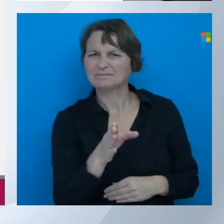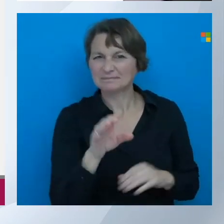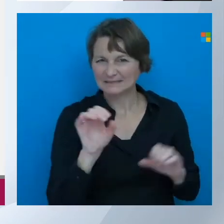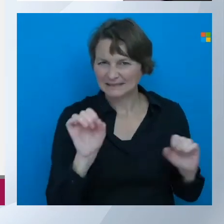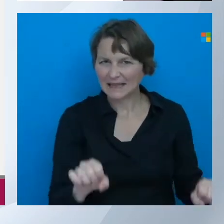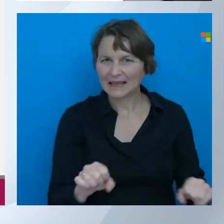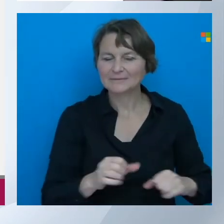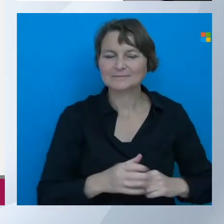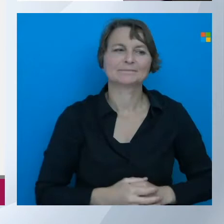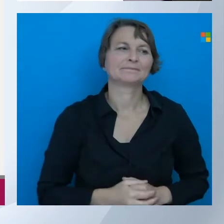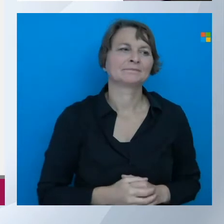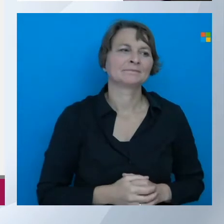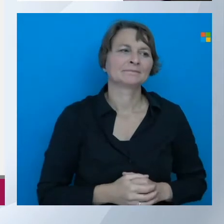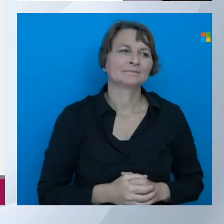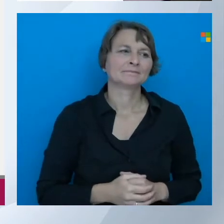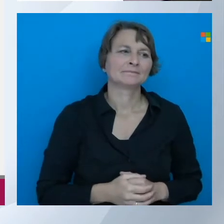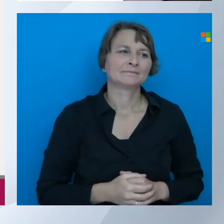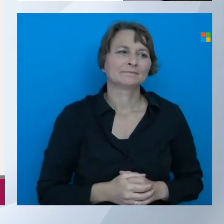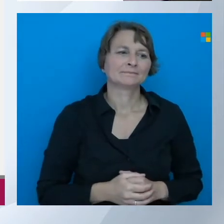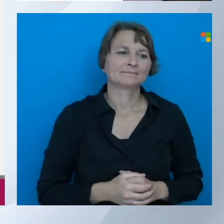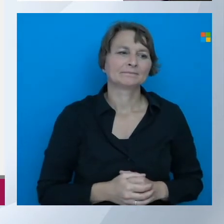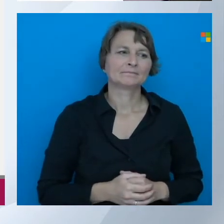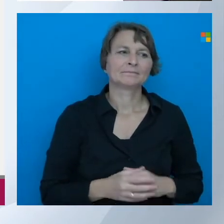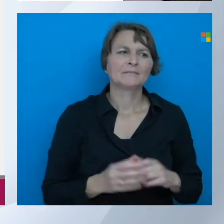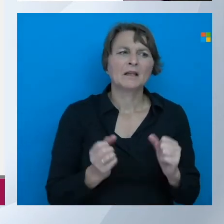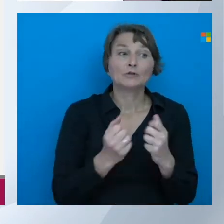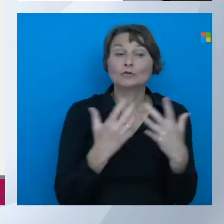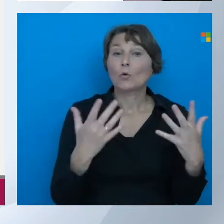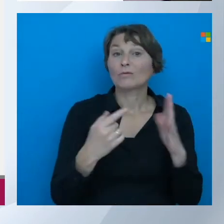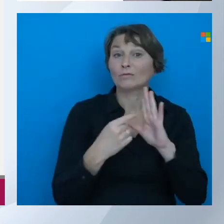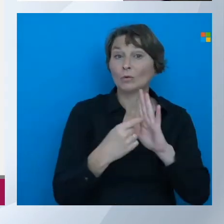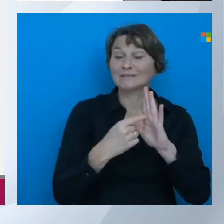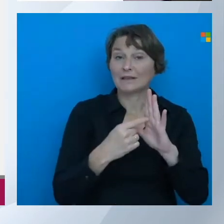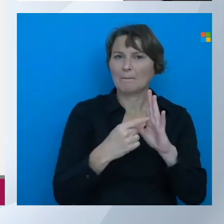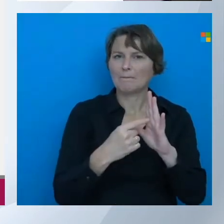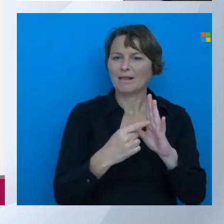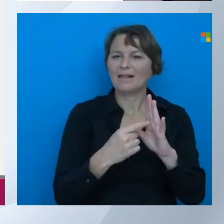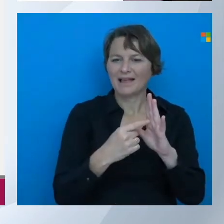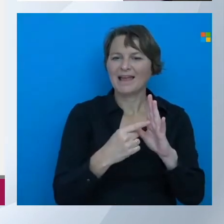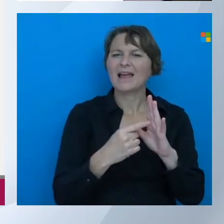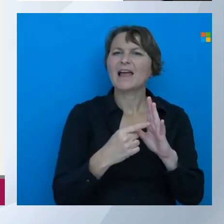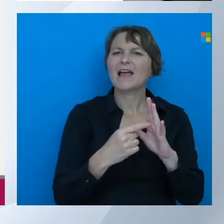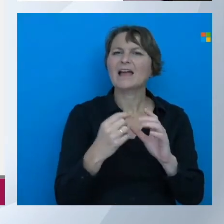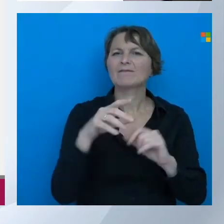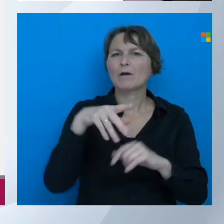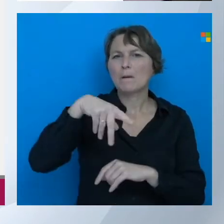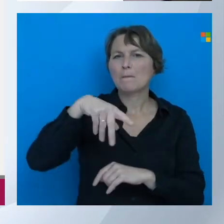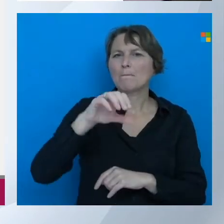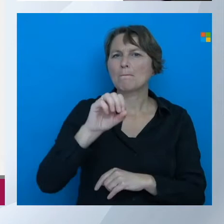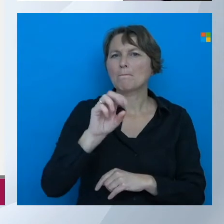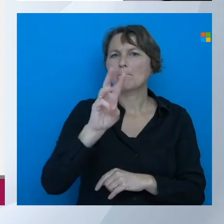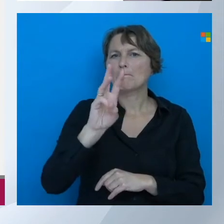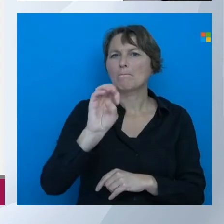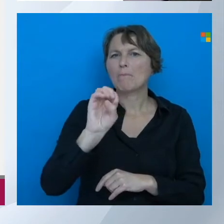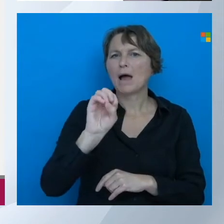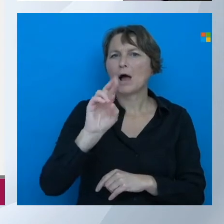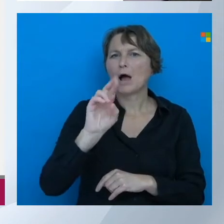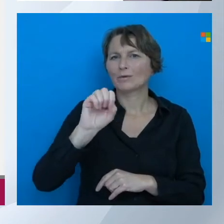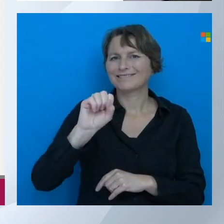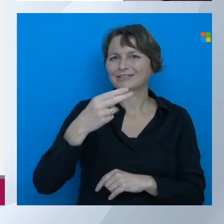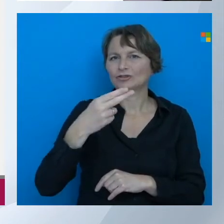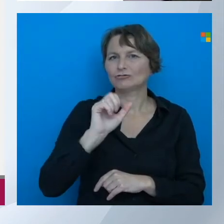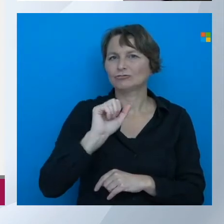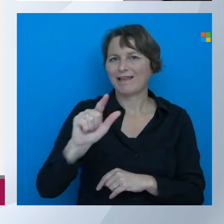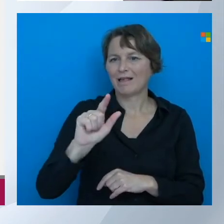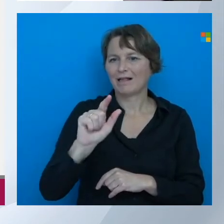is there than using PowerShell scripts to automate your deployments? So I was thrilled to notice